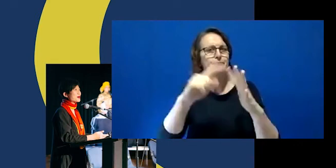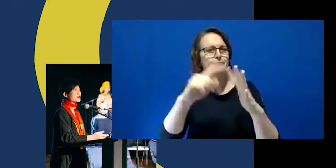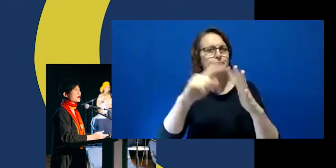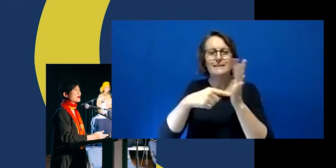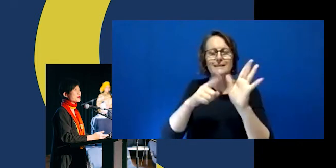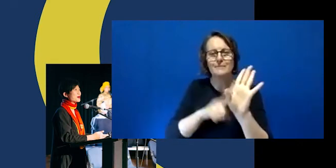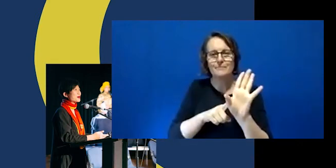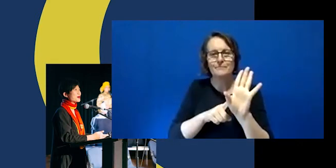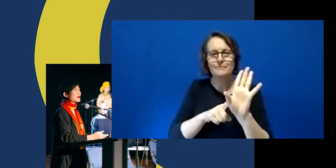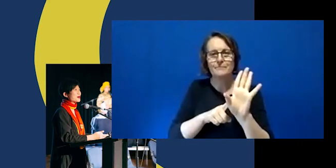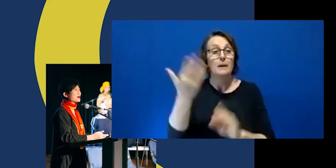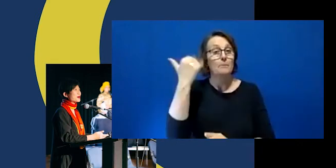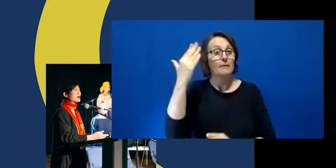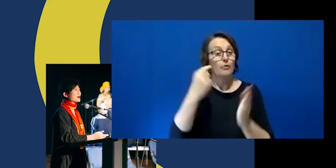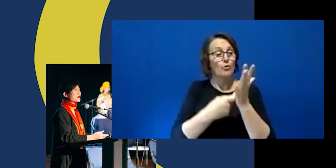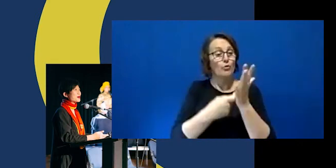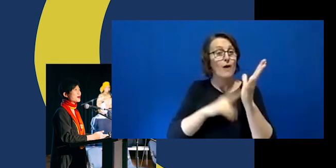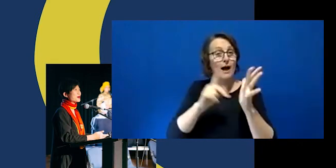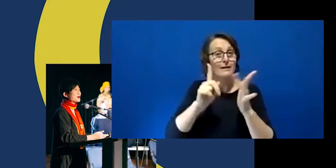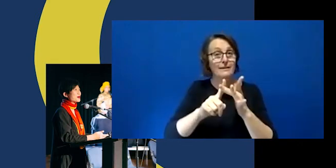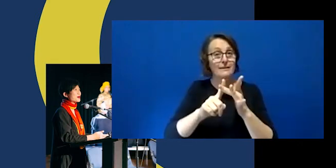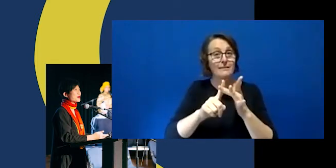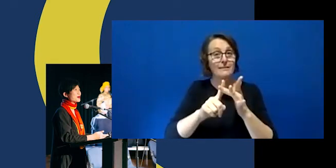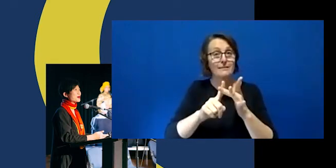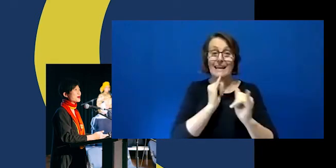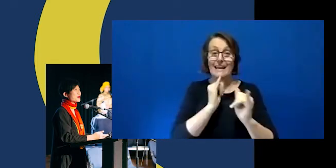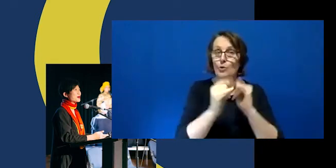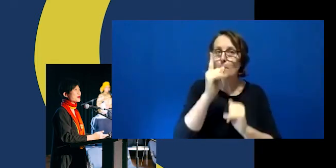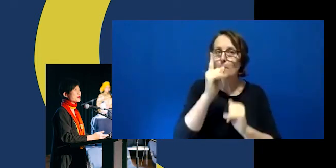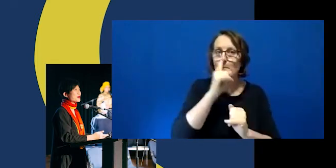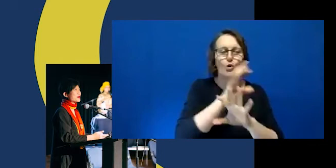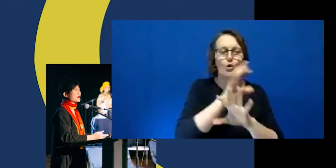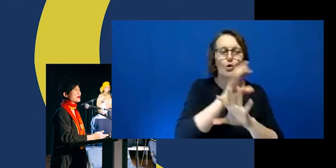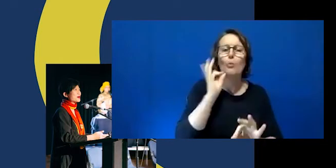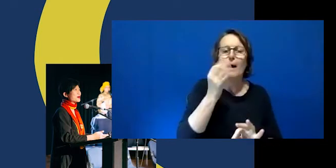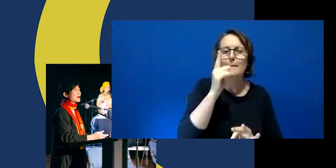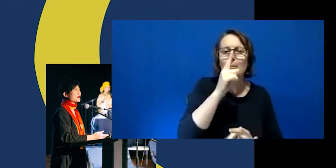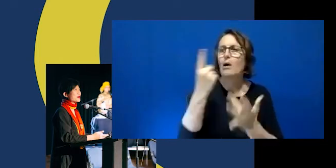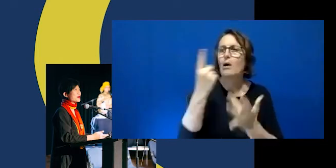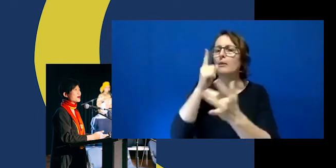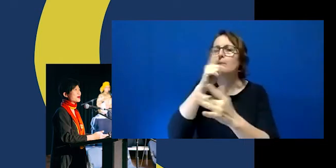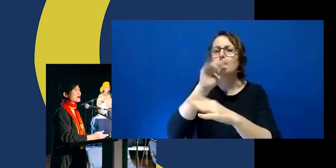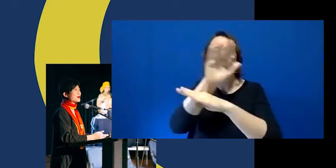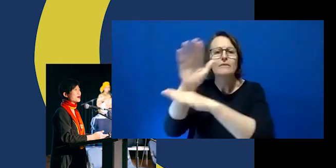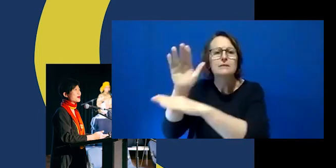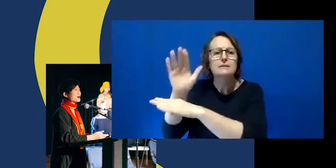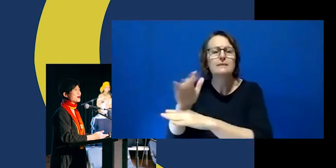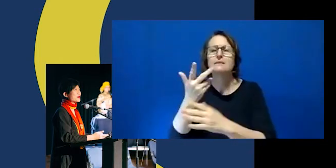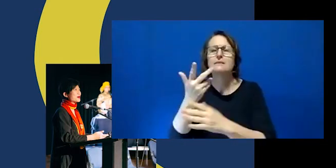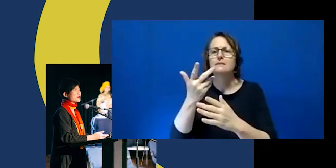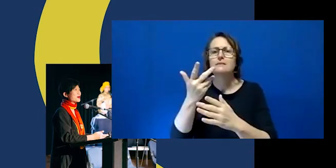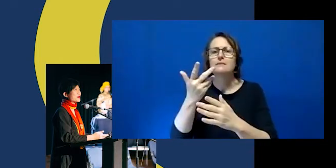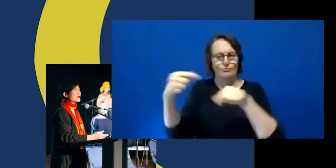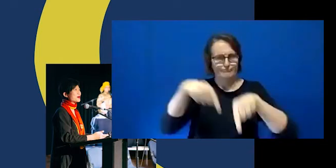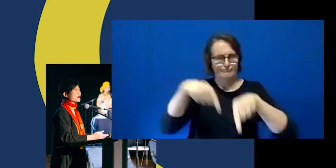process interviewing creative people of colour, which focuses on identifying the collective issues shared by creatives of colour, in trying